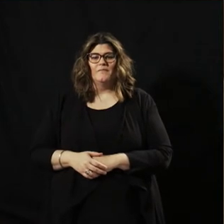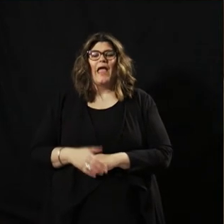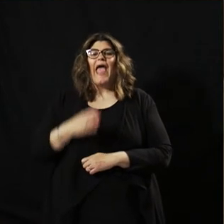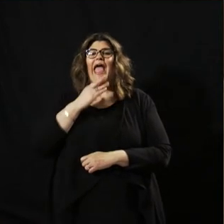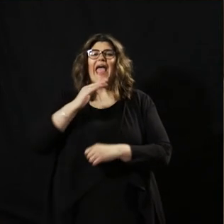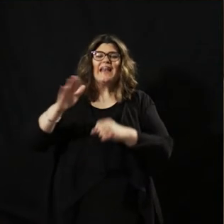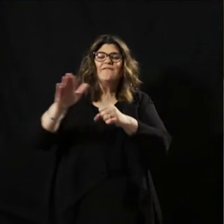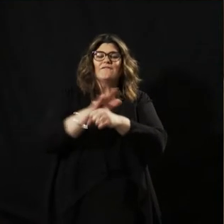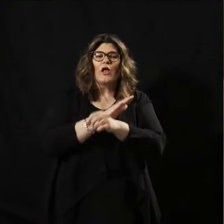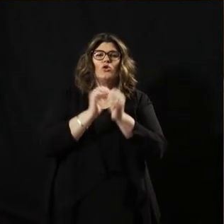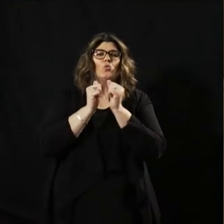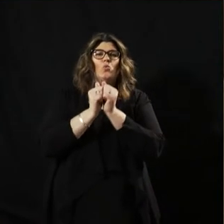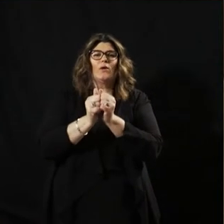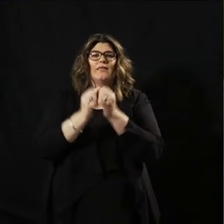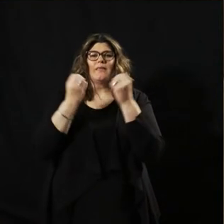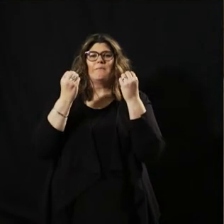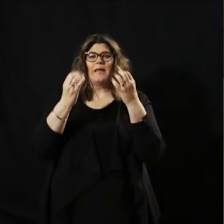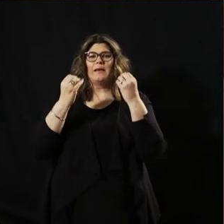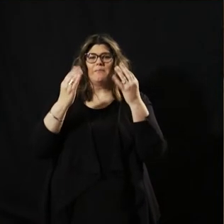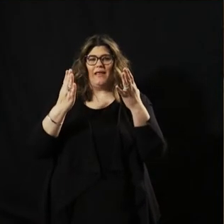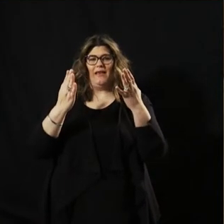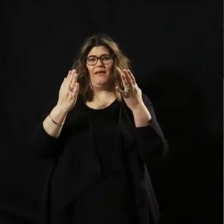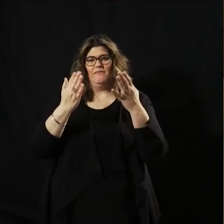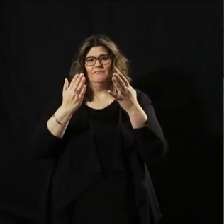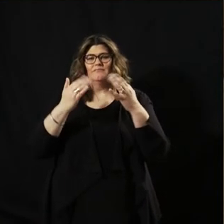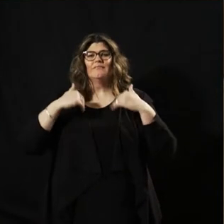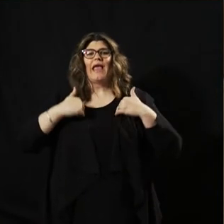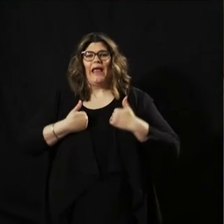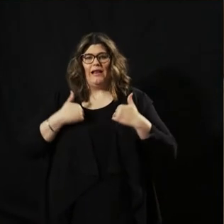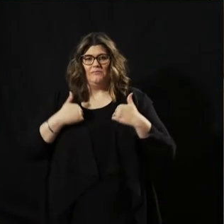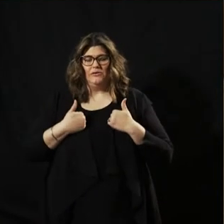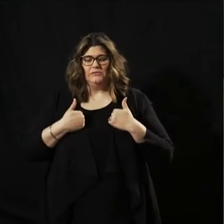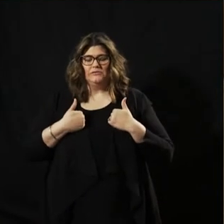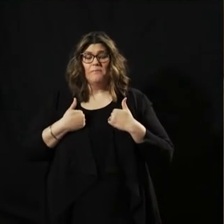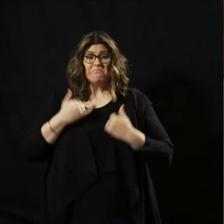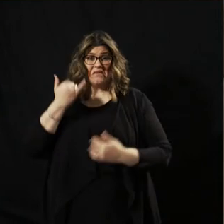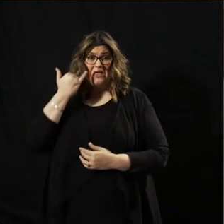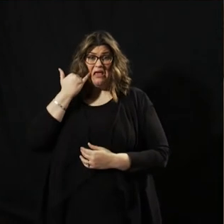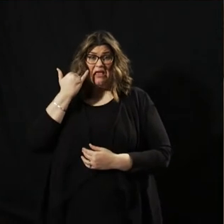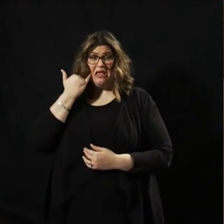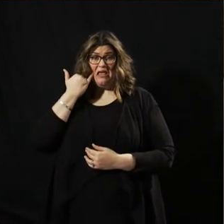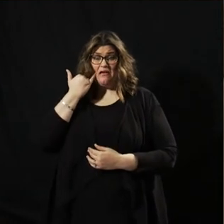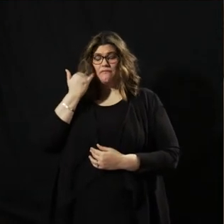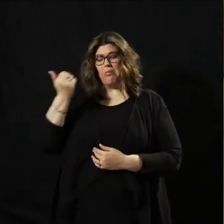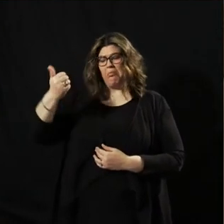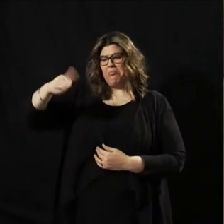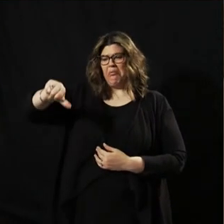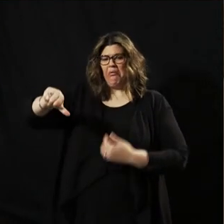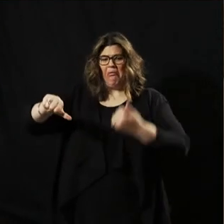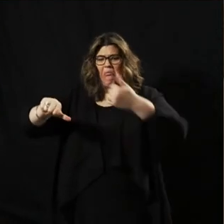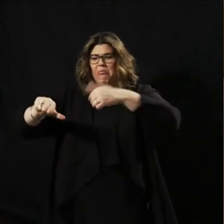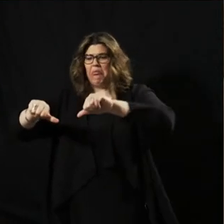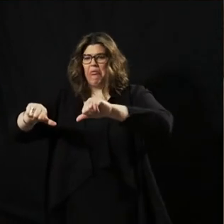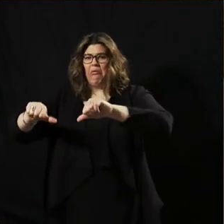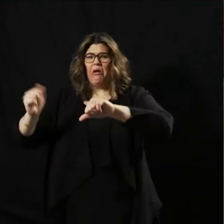with four-footed beasts. He who dismisses the light and it